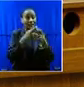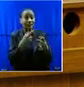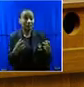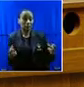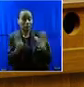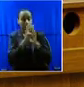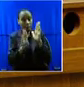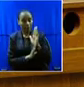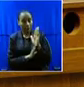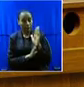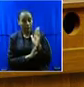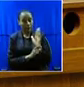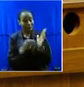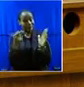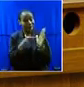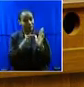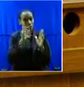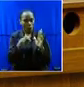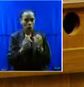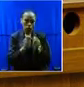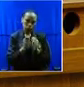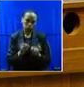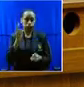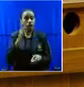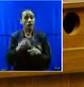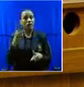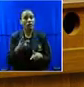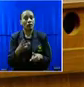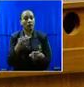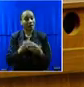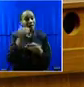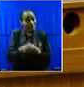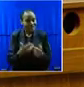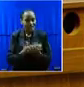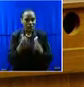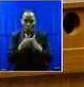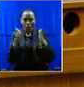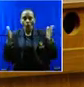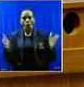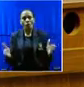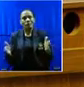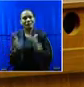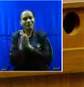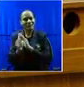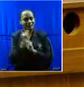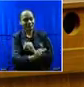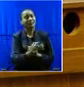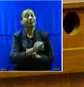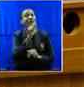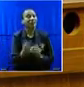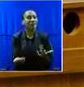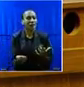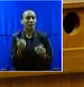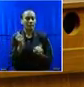Bill will be finalized to unlock our country's enormous untapped potential in